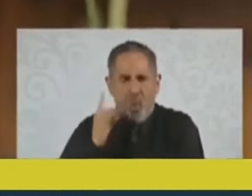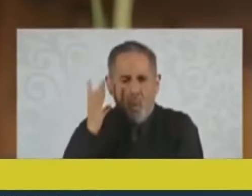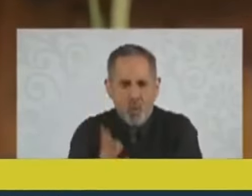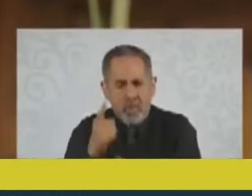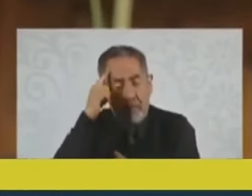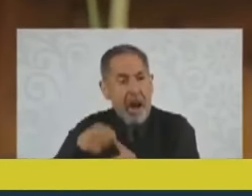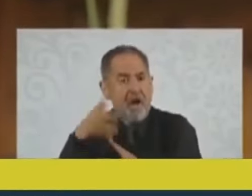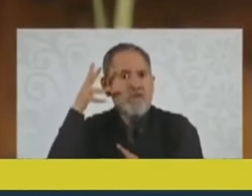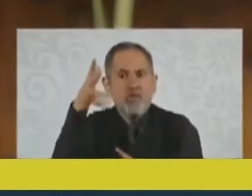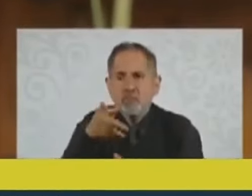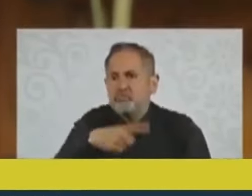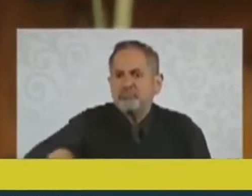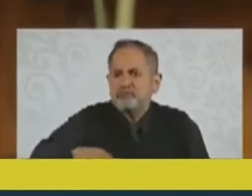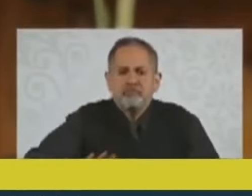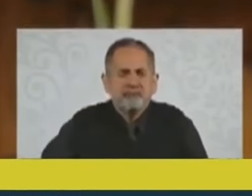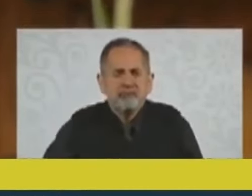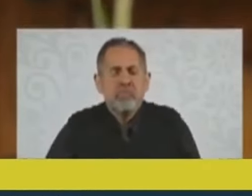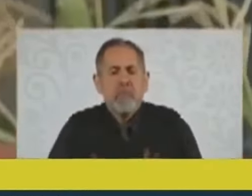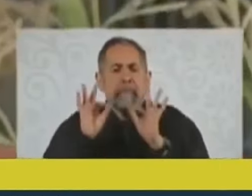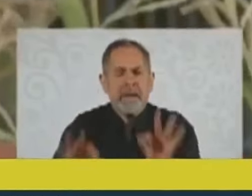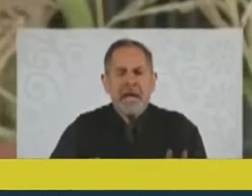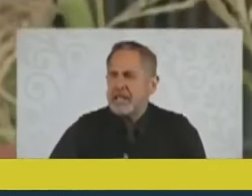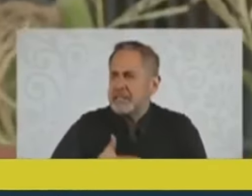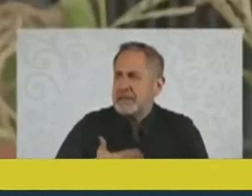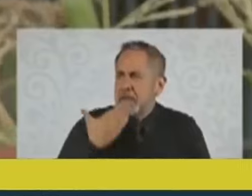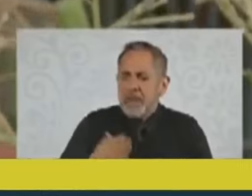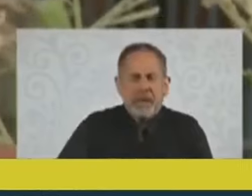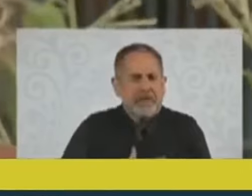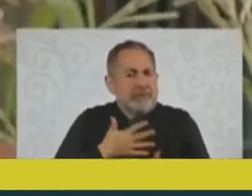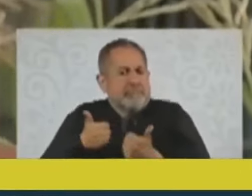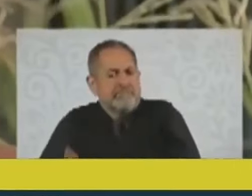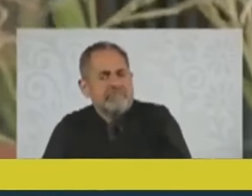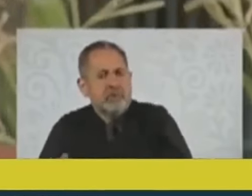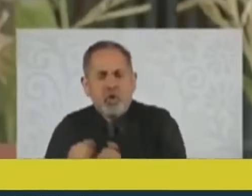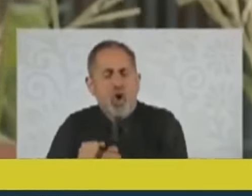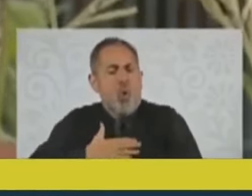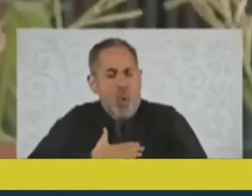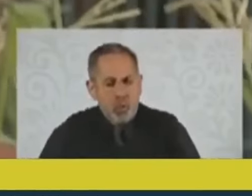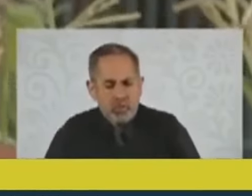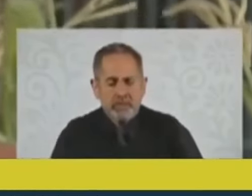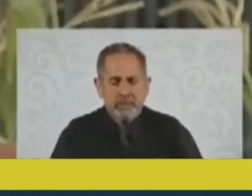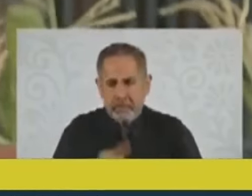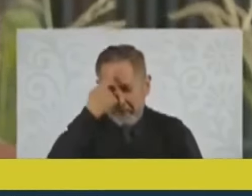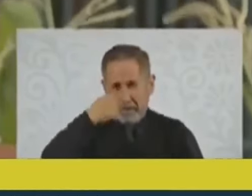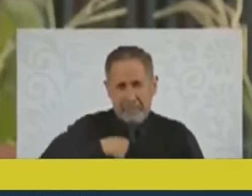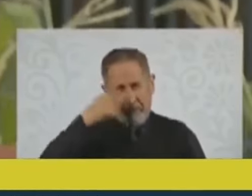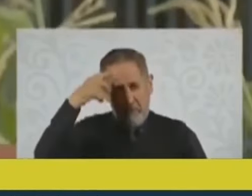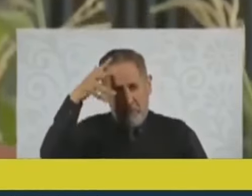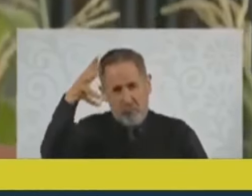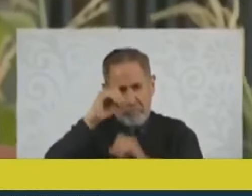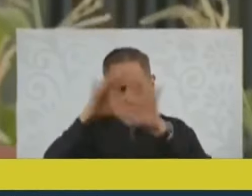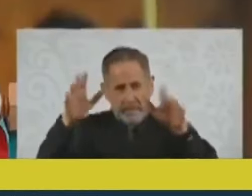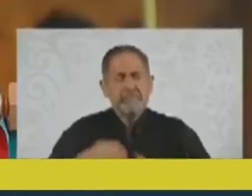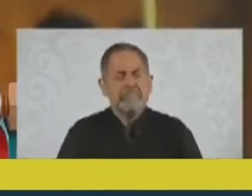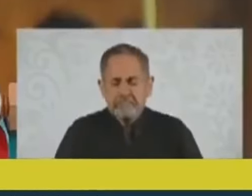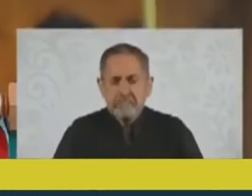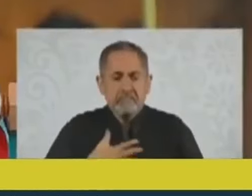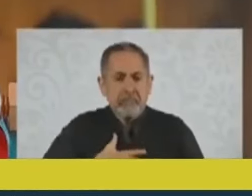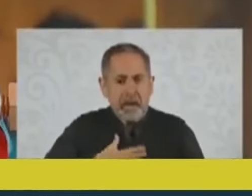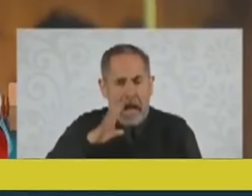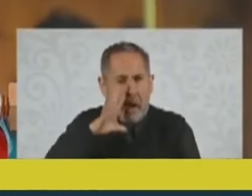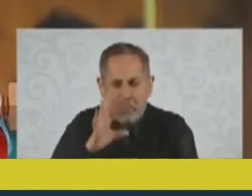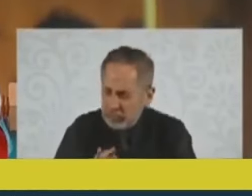that represents the well-being and the progress with justice. I know that